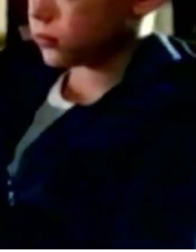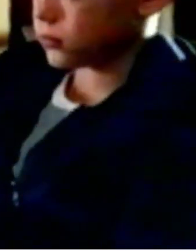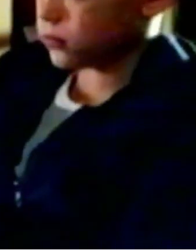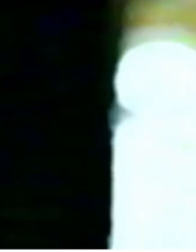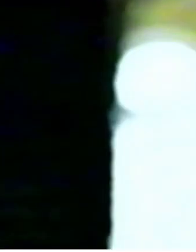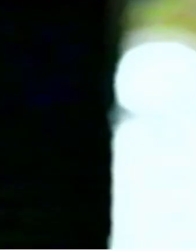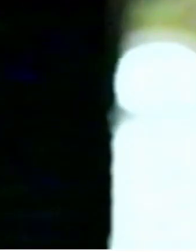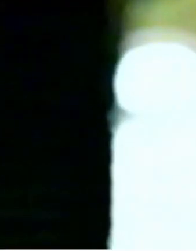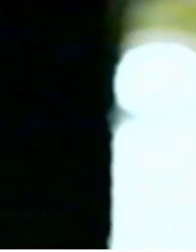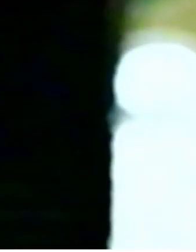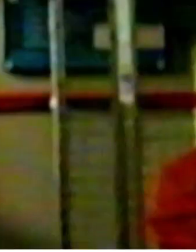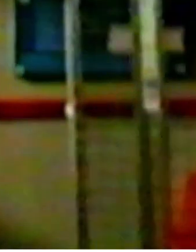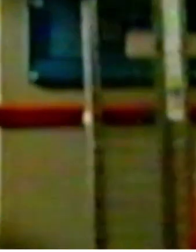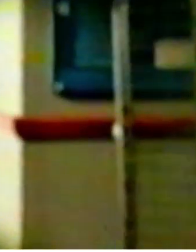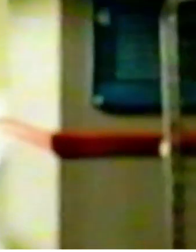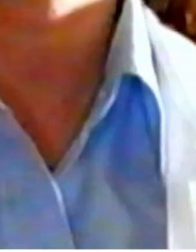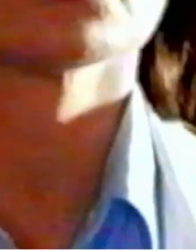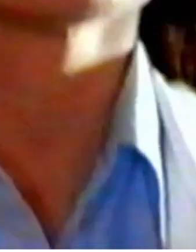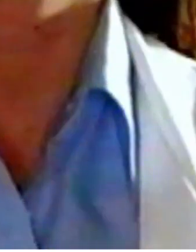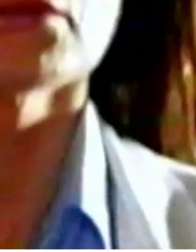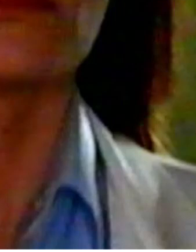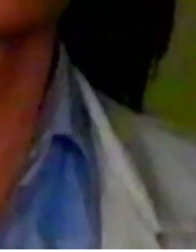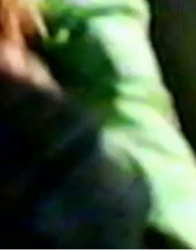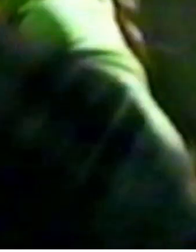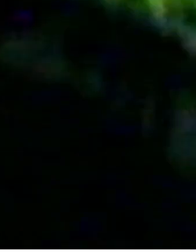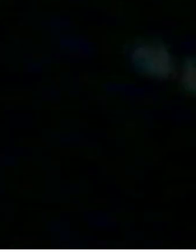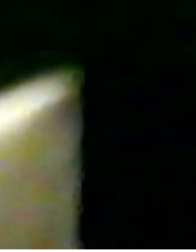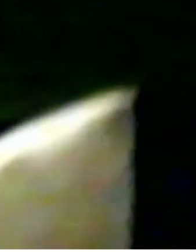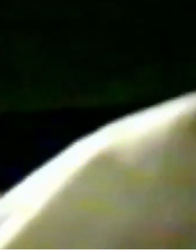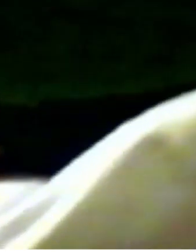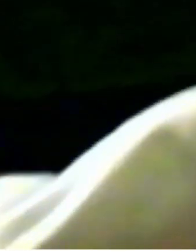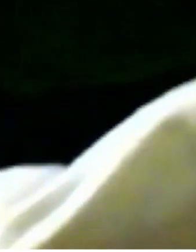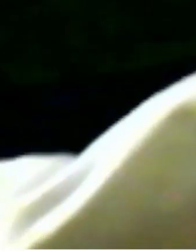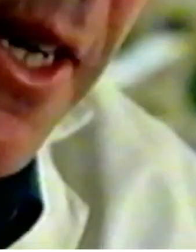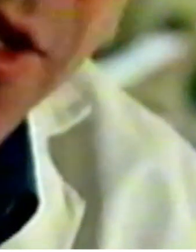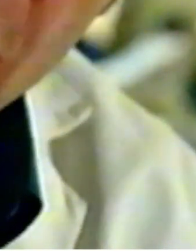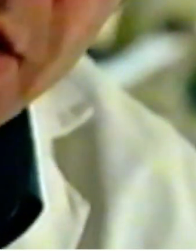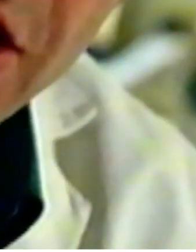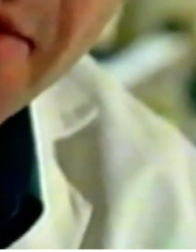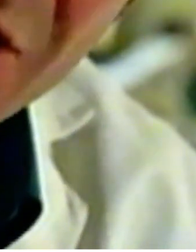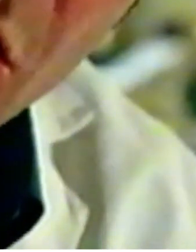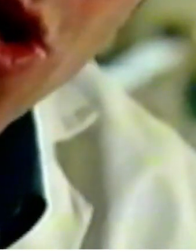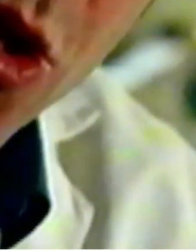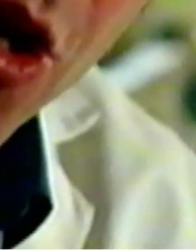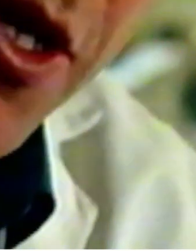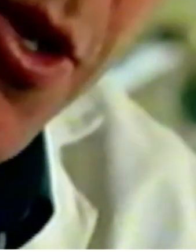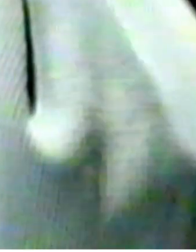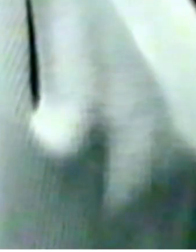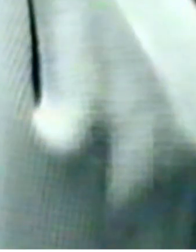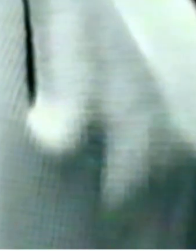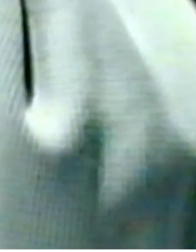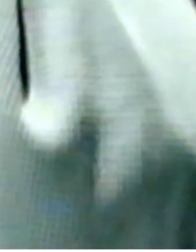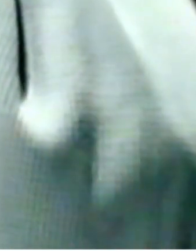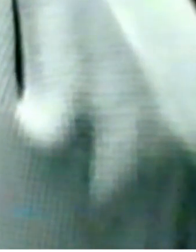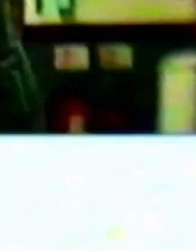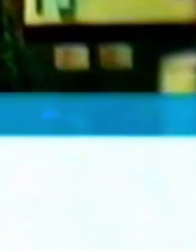medical science? When the brain surgeon finds himself treating the soul. Your brain misfiring is not the same as God talking to you. You're